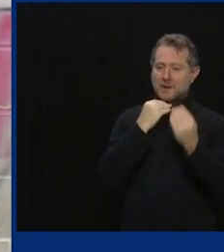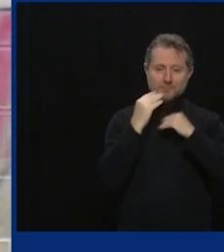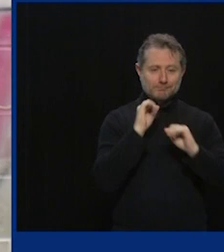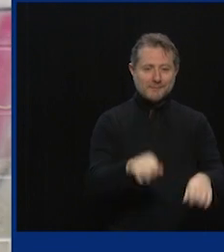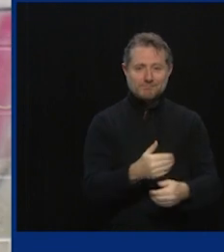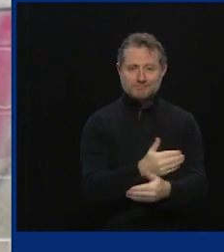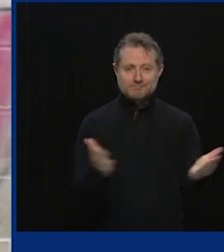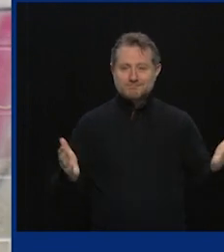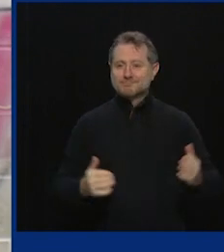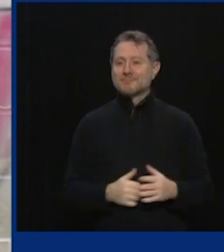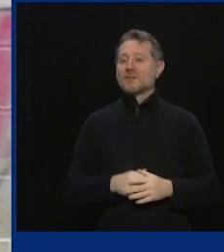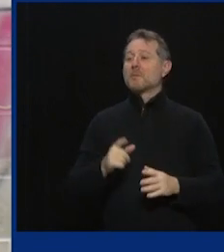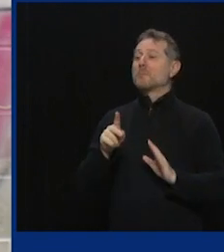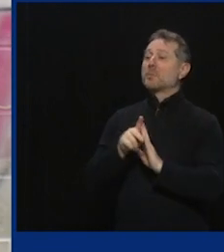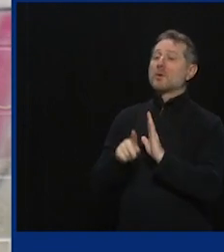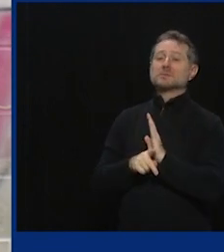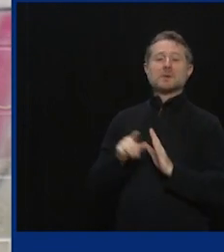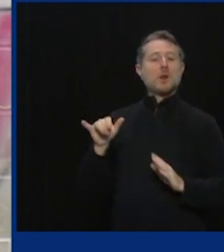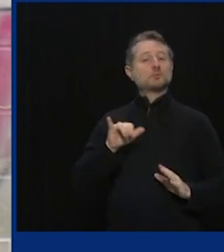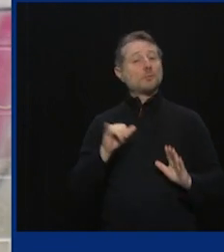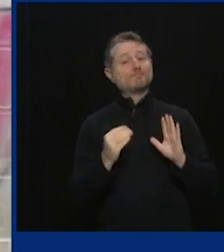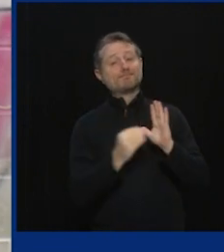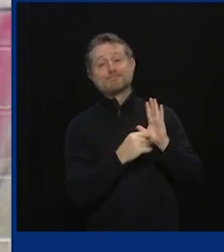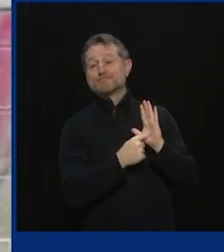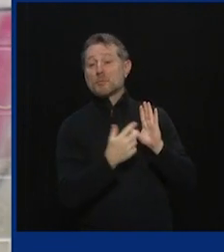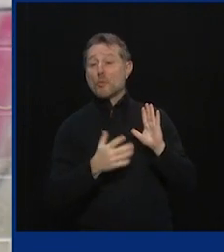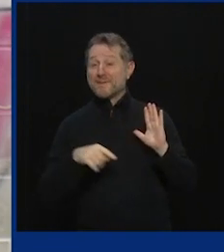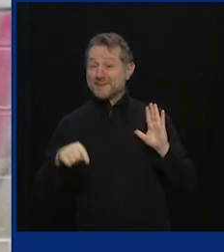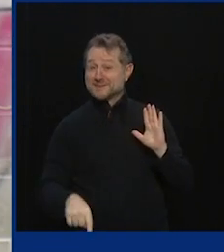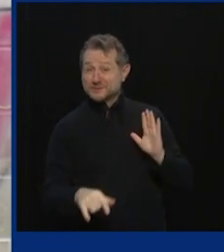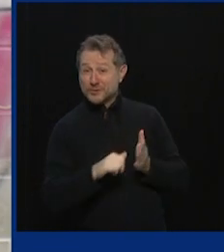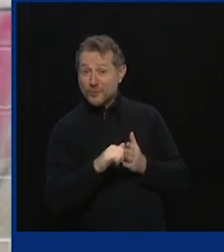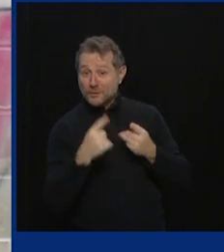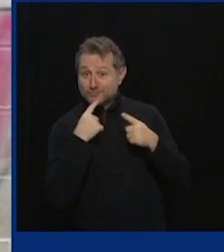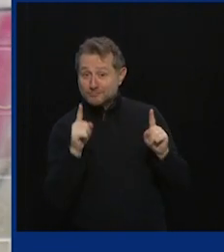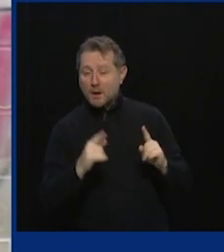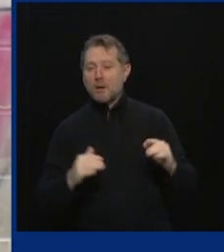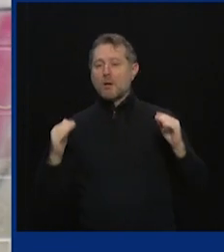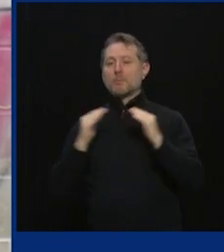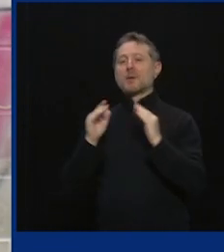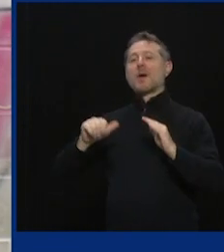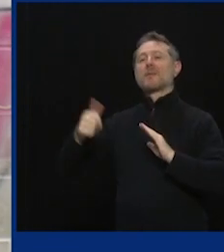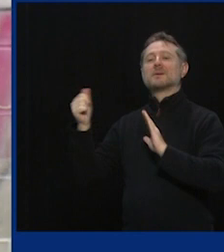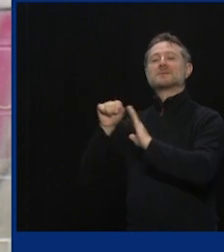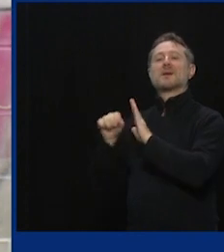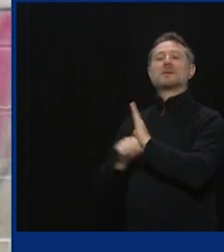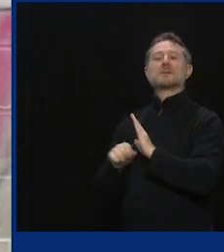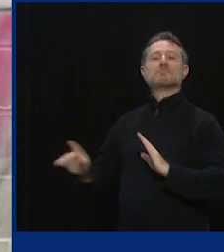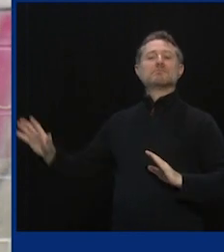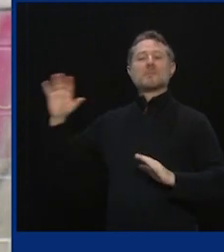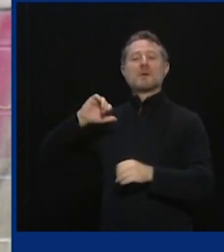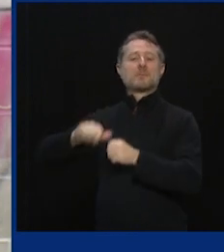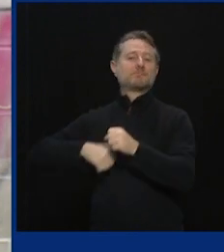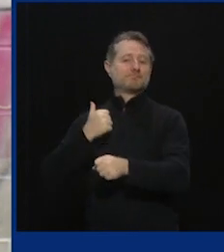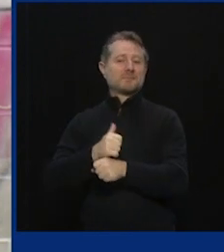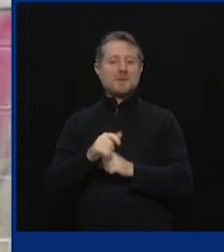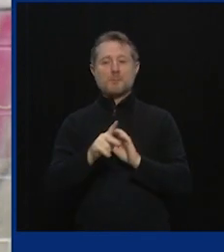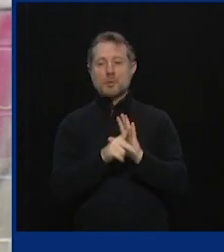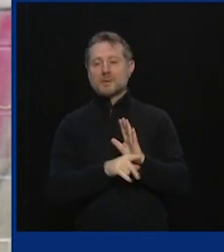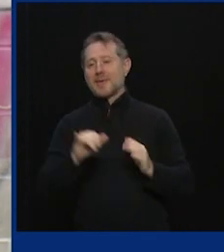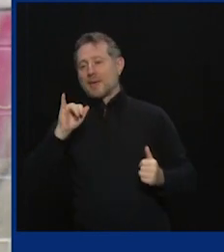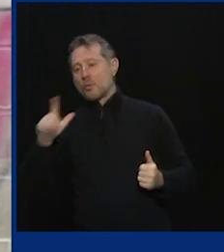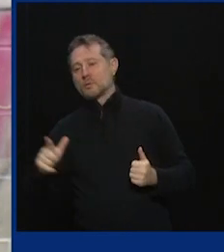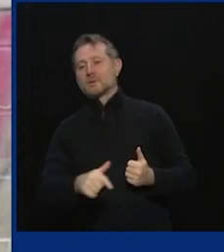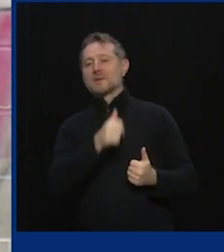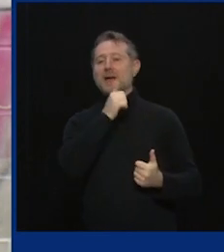this policy brings us in line with other states and localities that have successfully implemented this policy. States like Illinois,